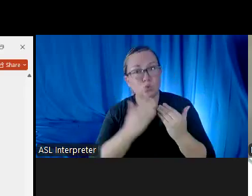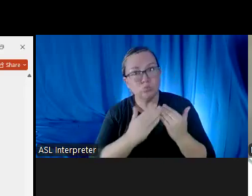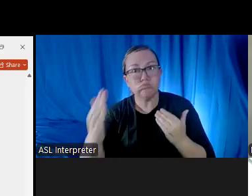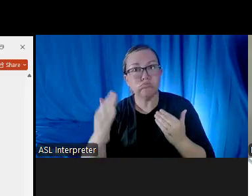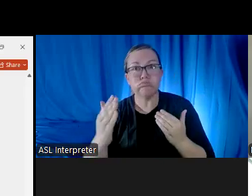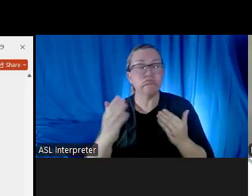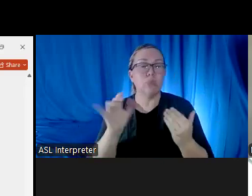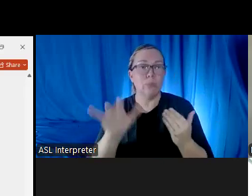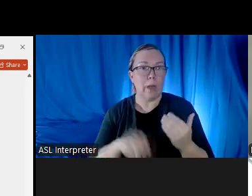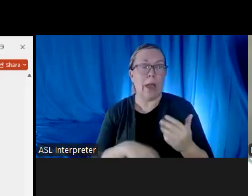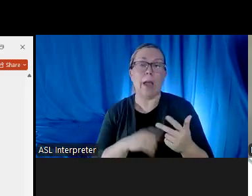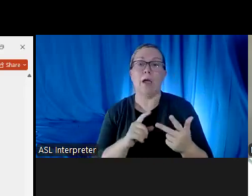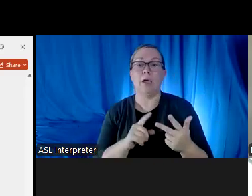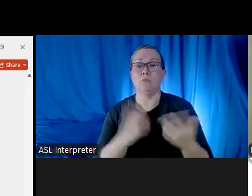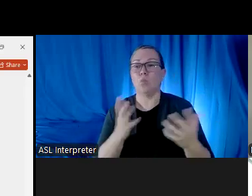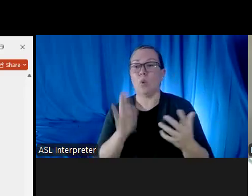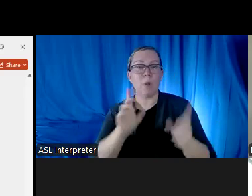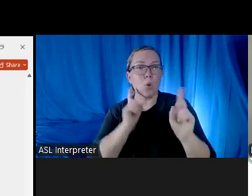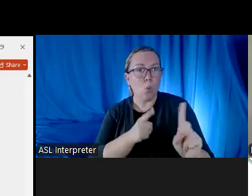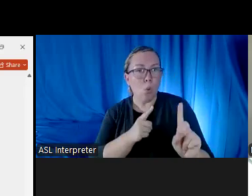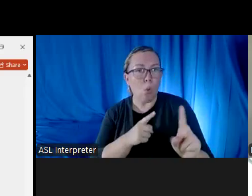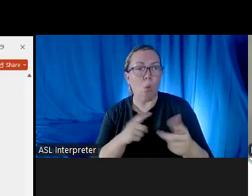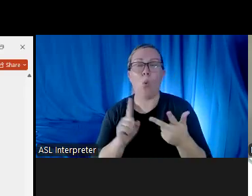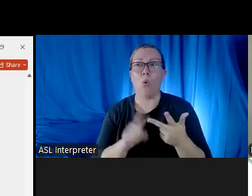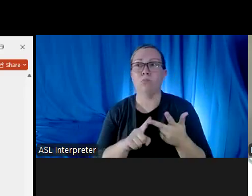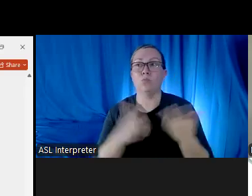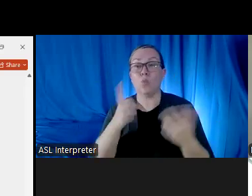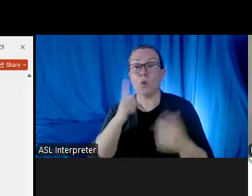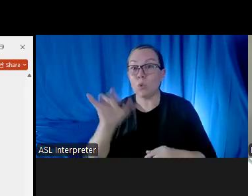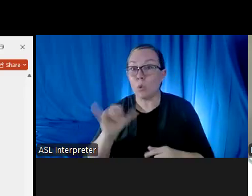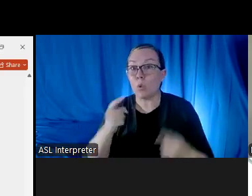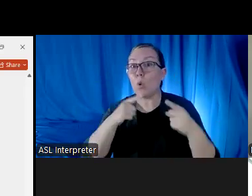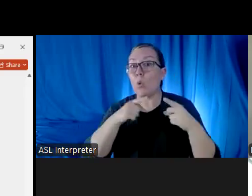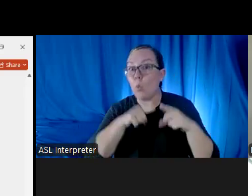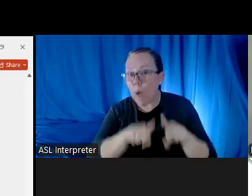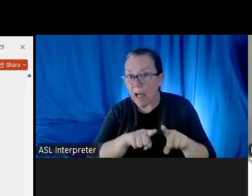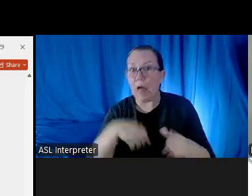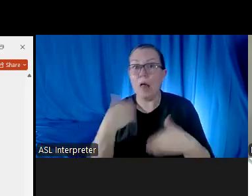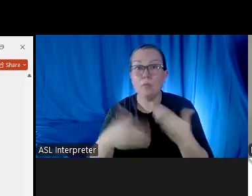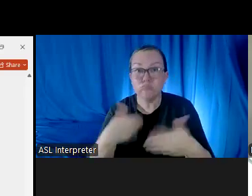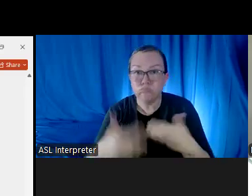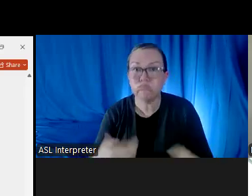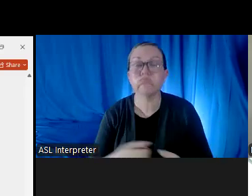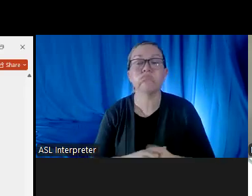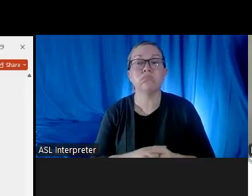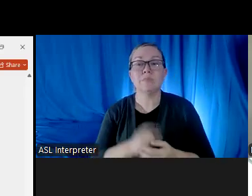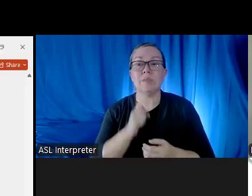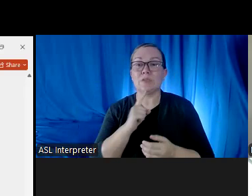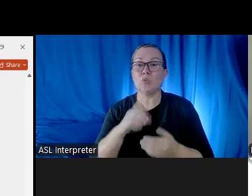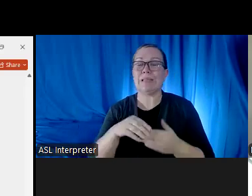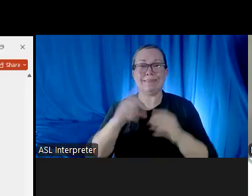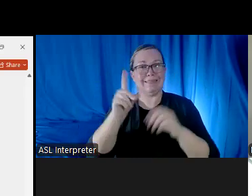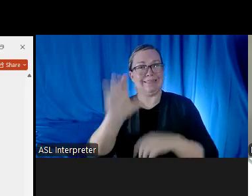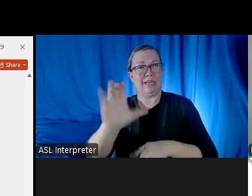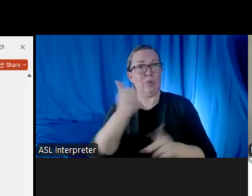at, what their goal is, and what it's going to look like as they're traveling down that road. And it's a fluid document that can